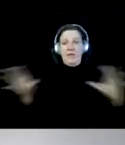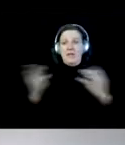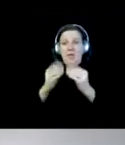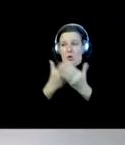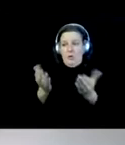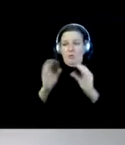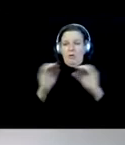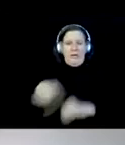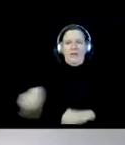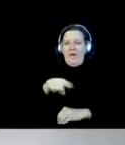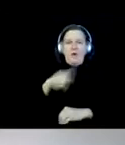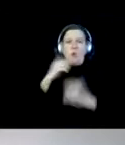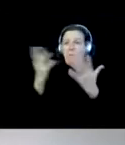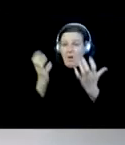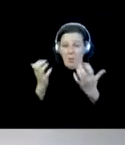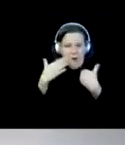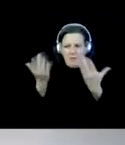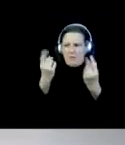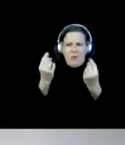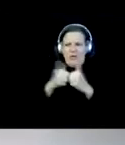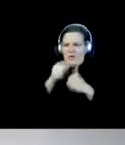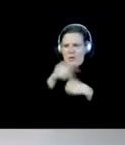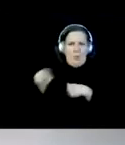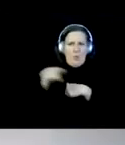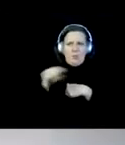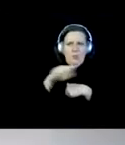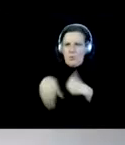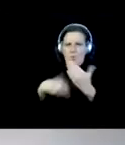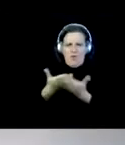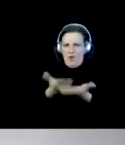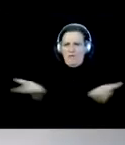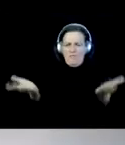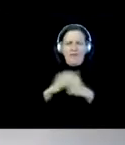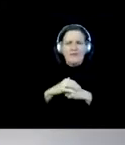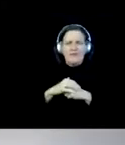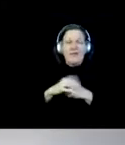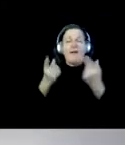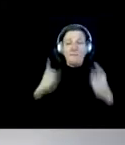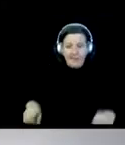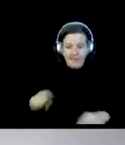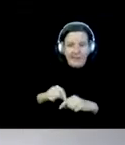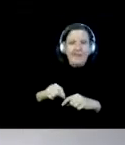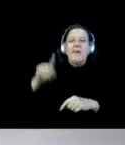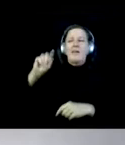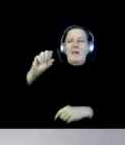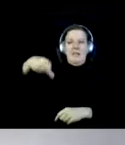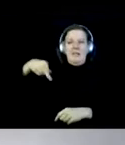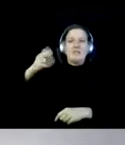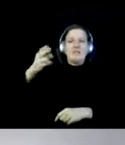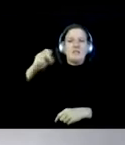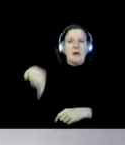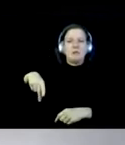what to do with within that context. And then in the end, it was in a Topshop, which I think also works conceptually,